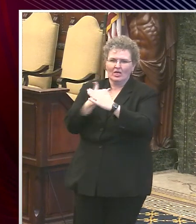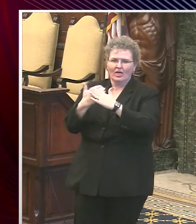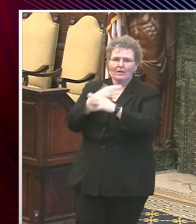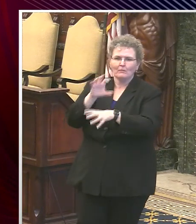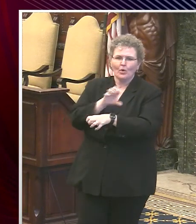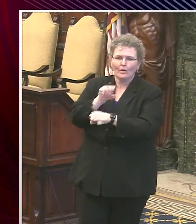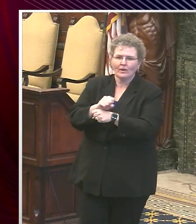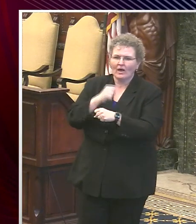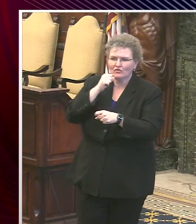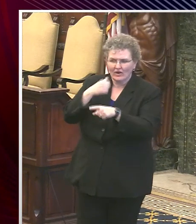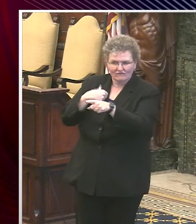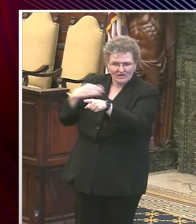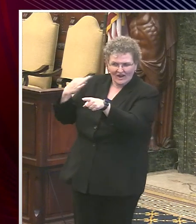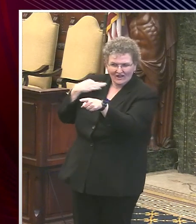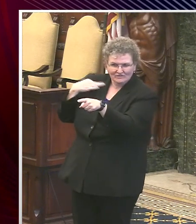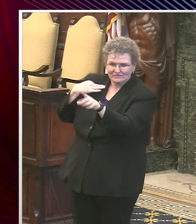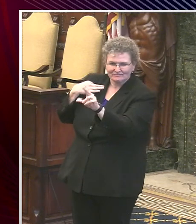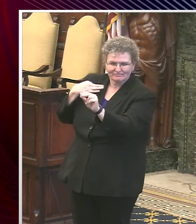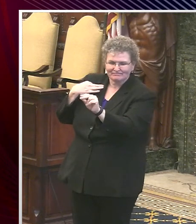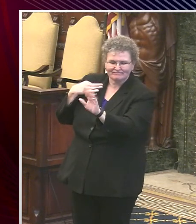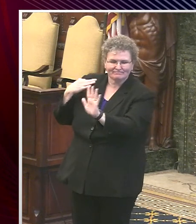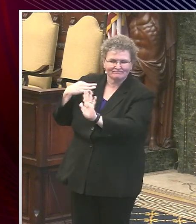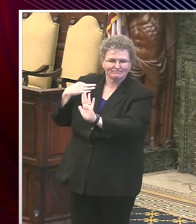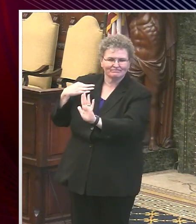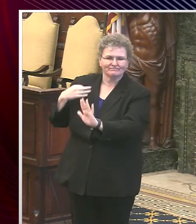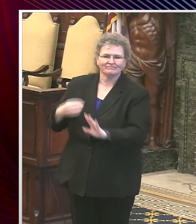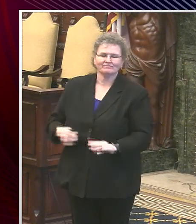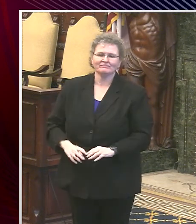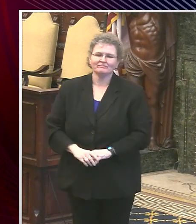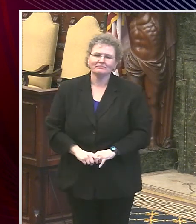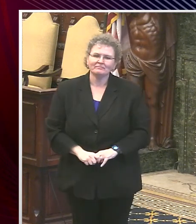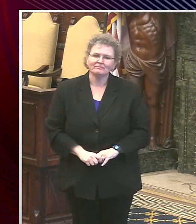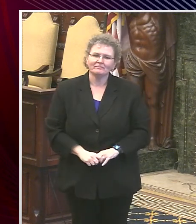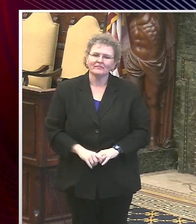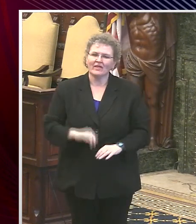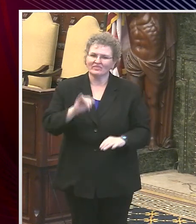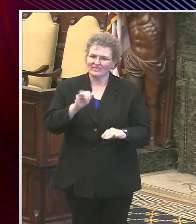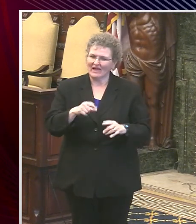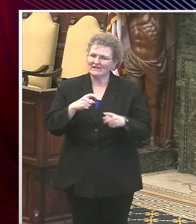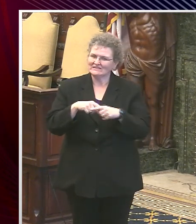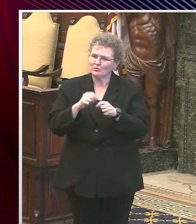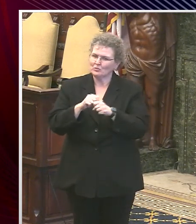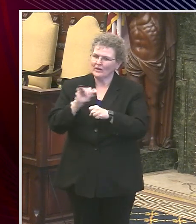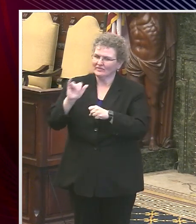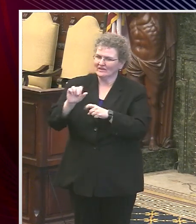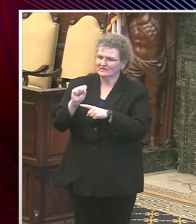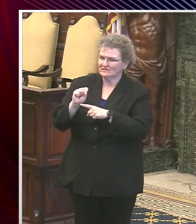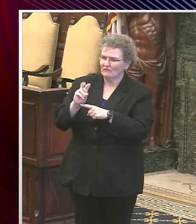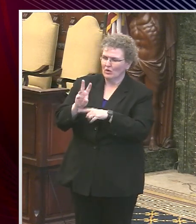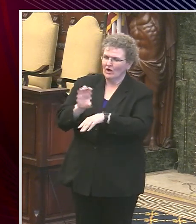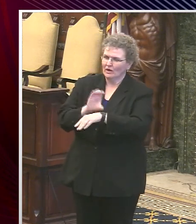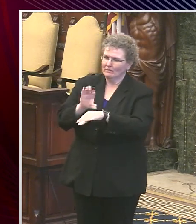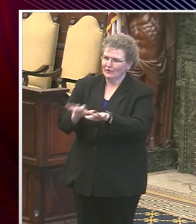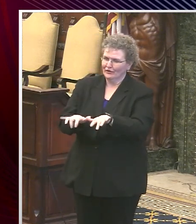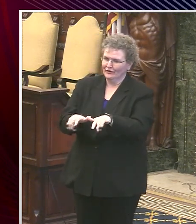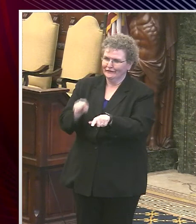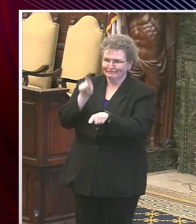not eligible? Well, that my understanding is the fix that we're trying to get from the software company is that